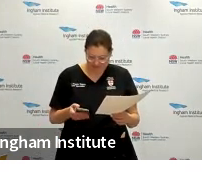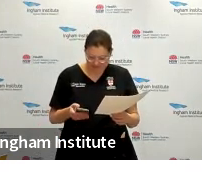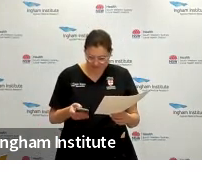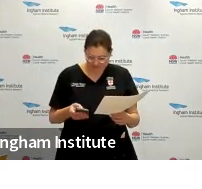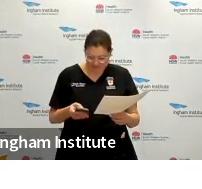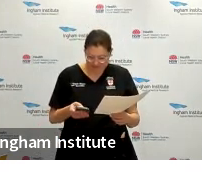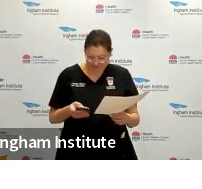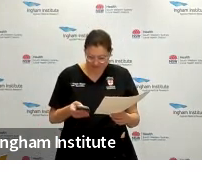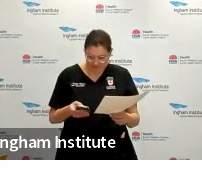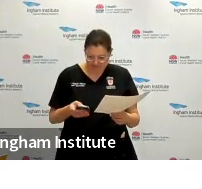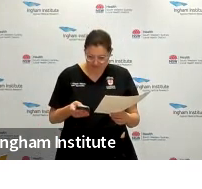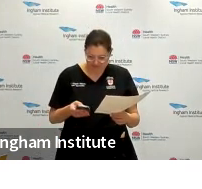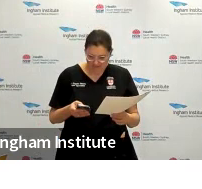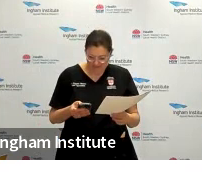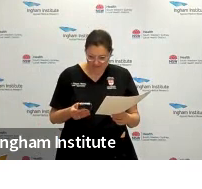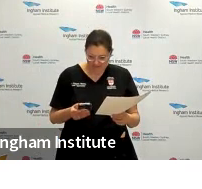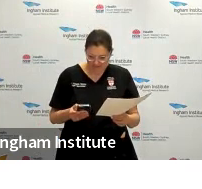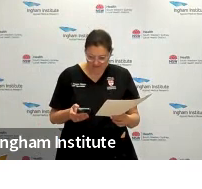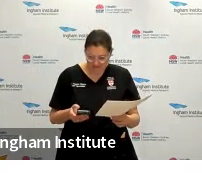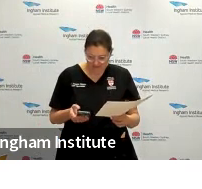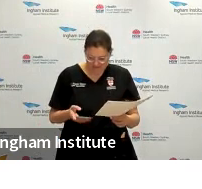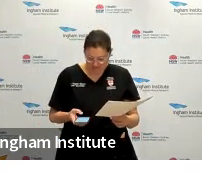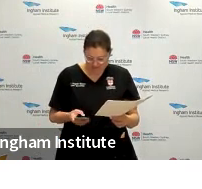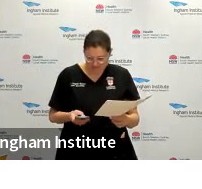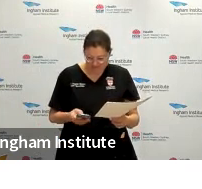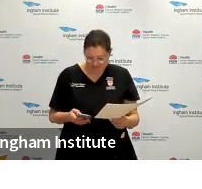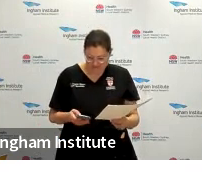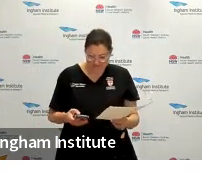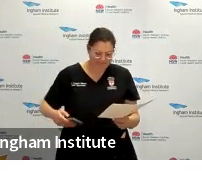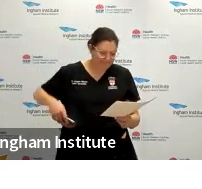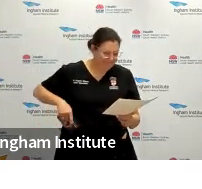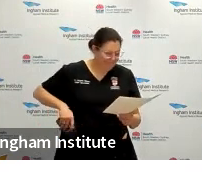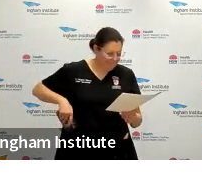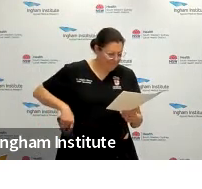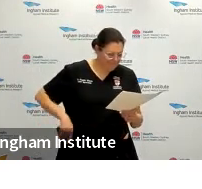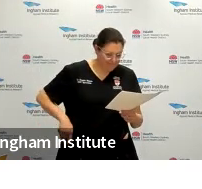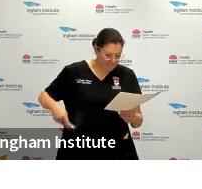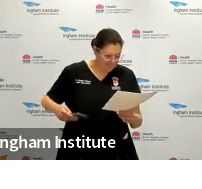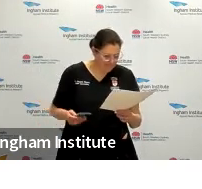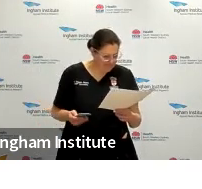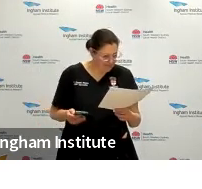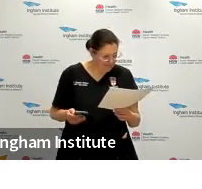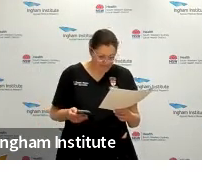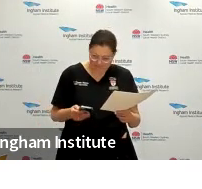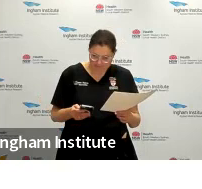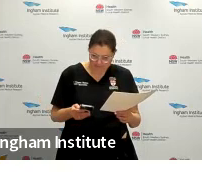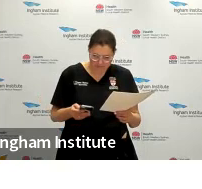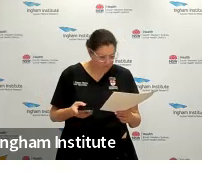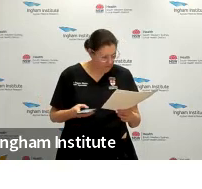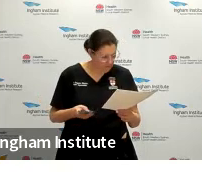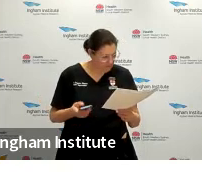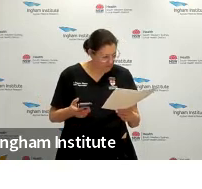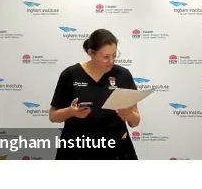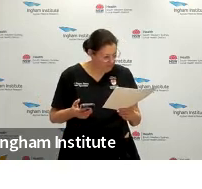to by immunological factors, genetic factors, environmental factors, and we think that COVID recently and even the